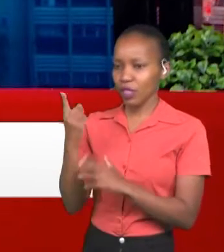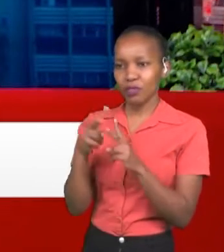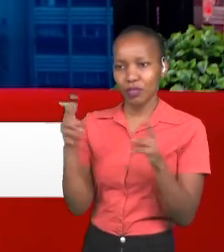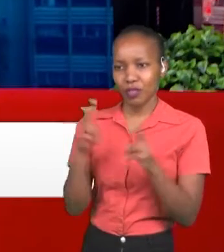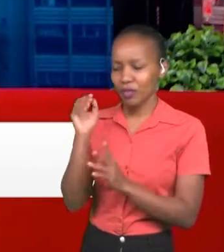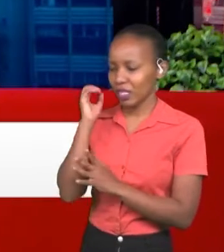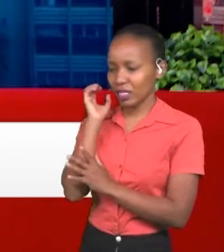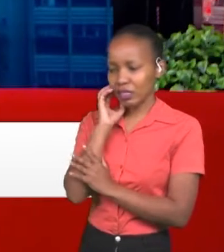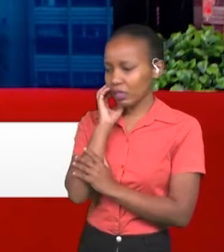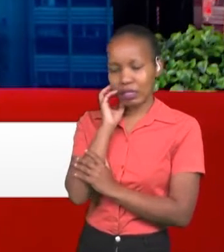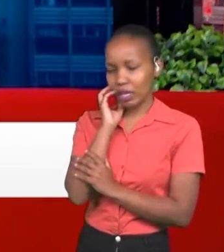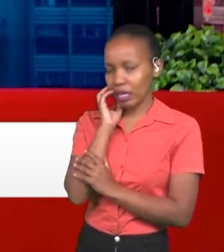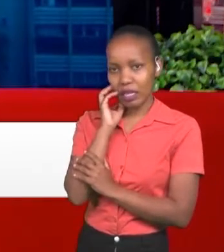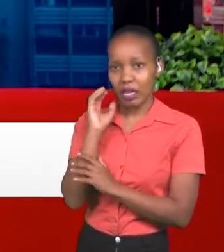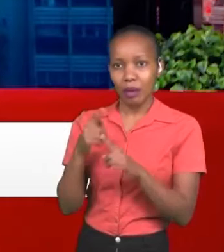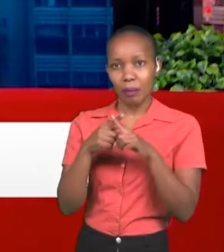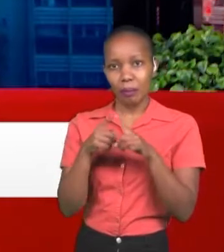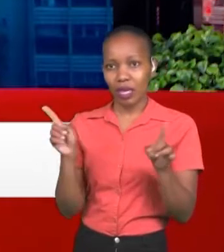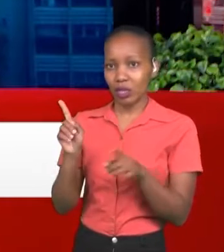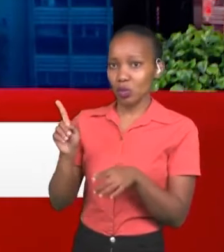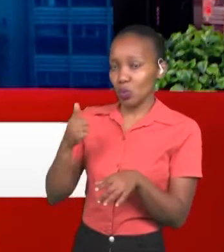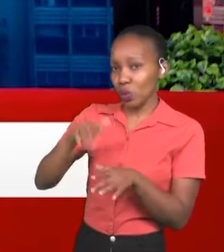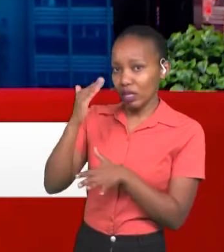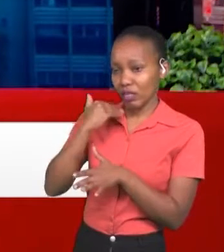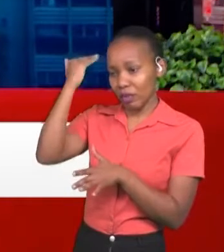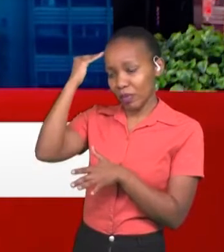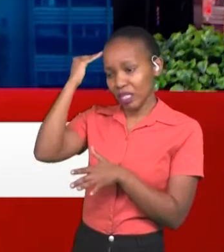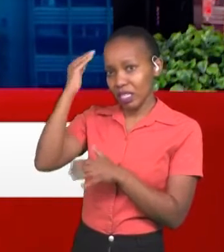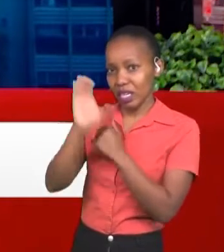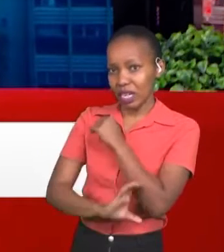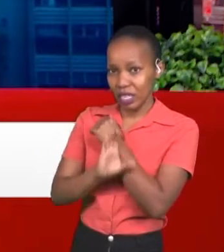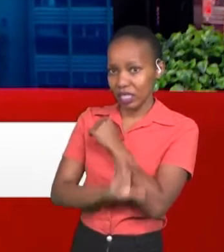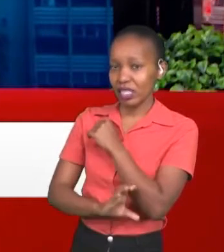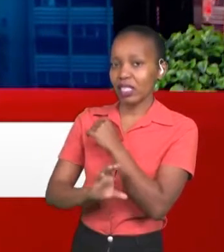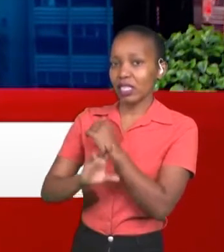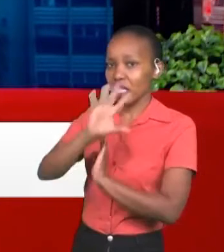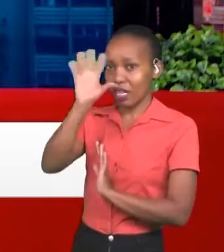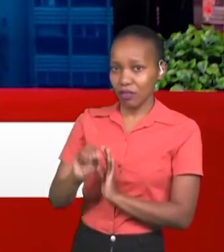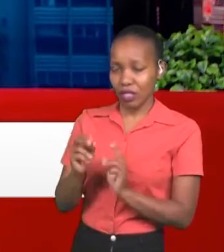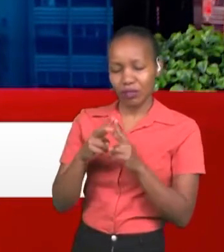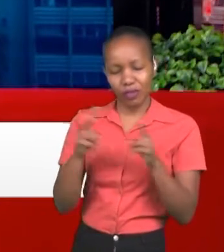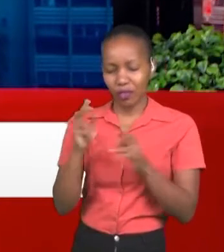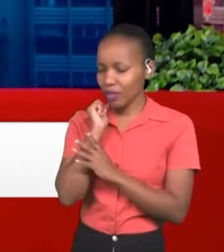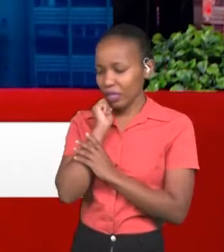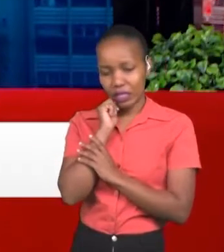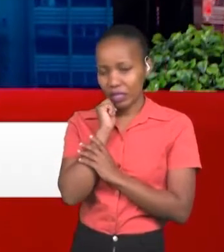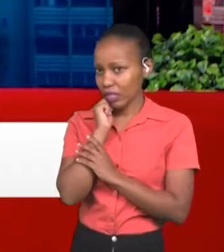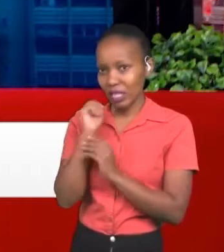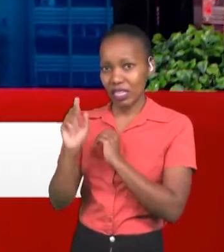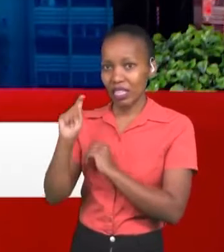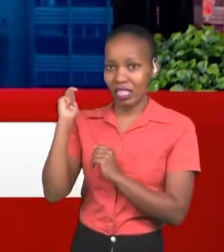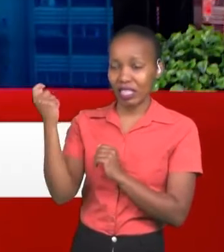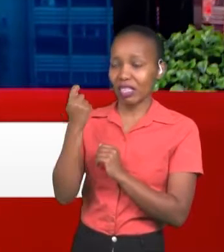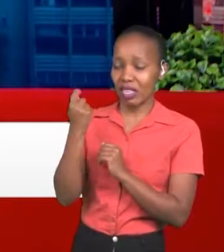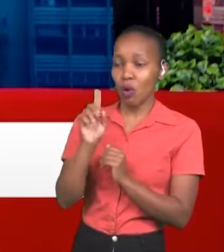be here laughing, but it's a sad thing. We are the sixth most depressed country in Africa, according to World Health. It's sad. So sad. That's close to